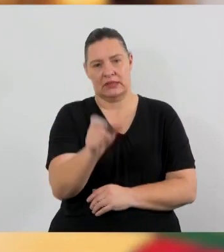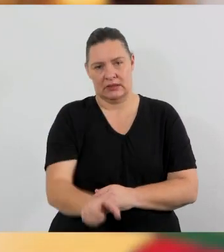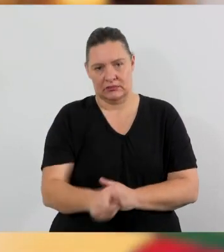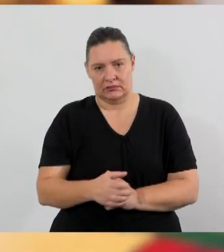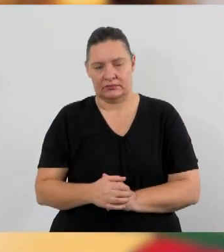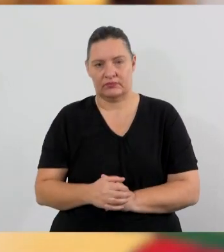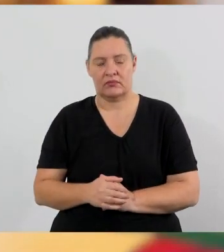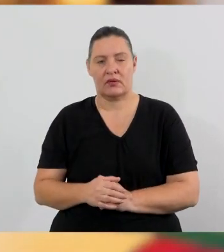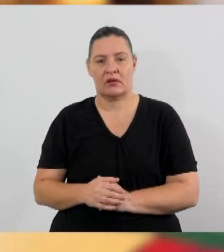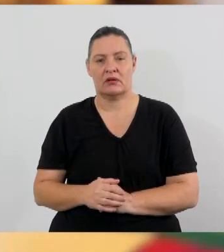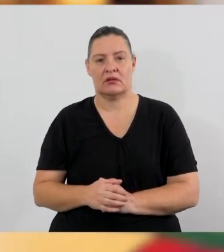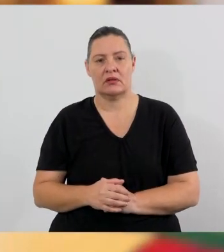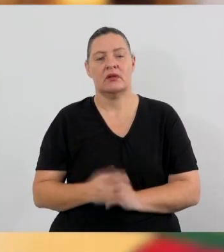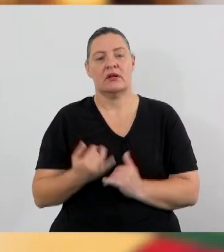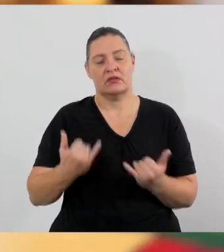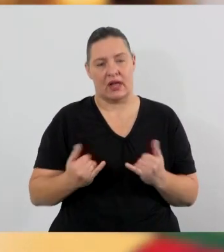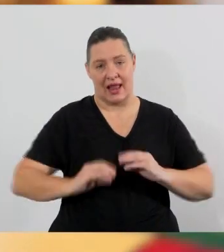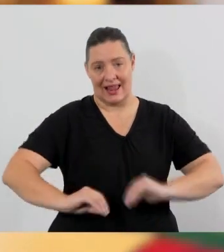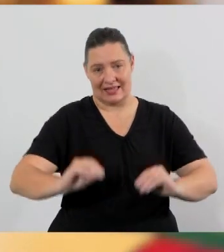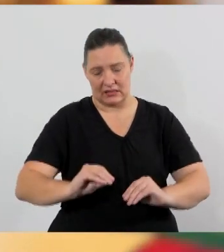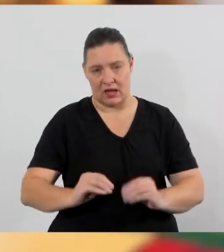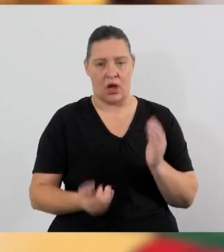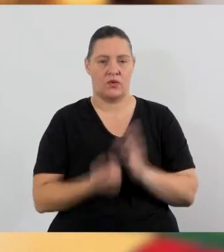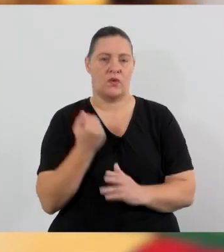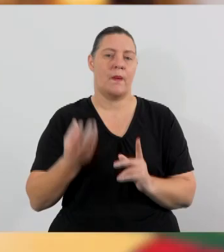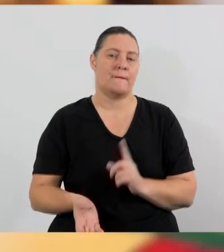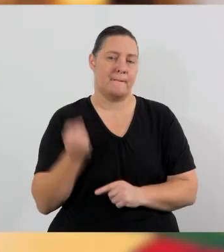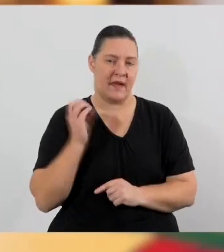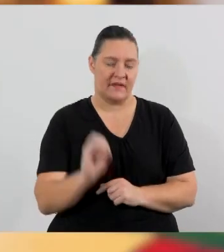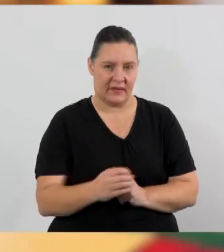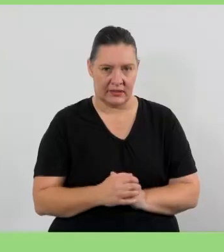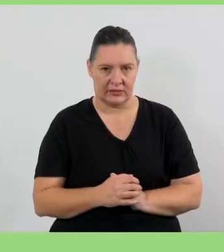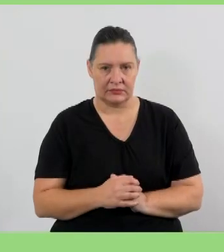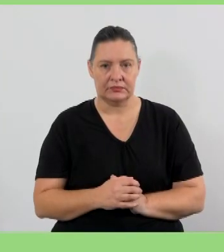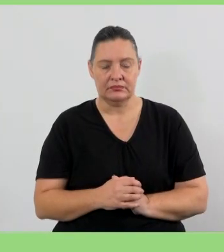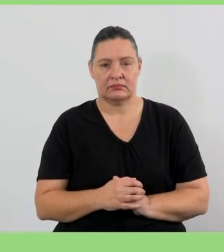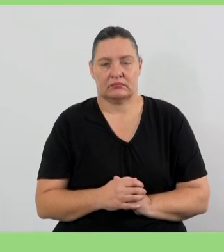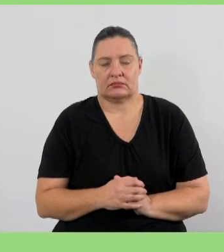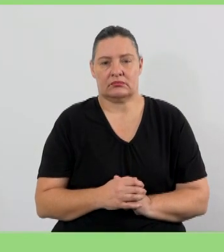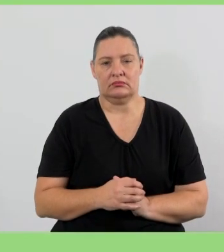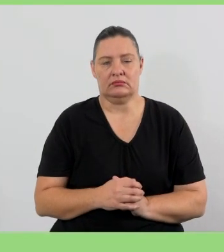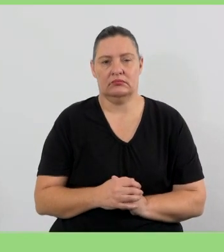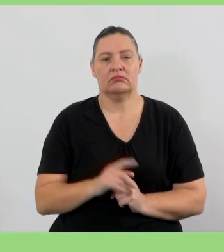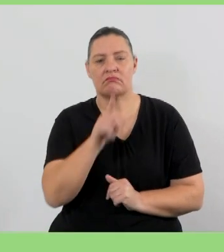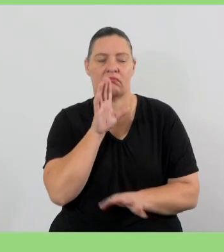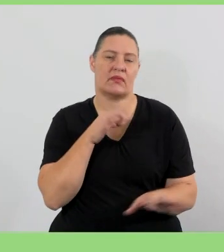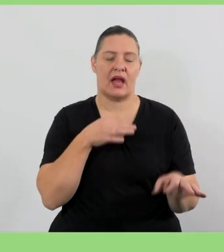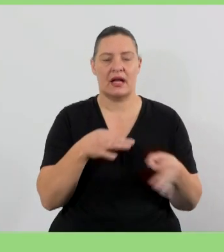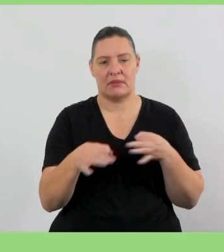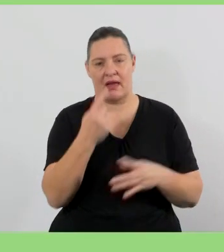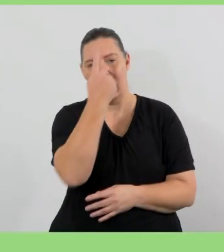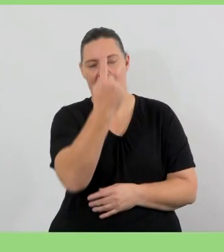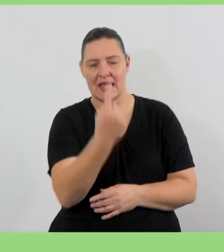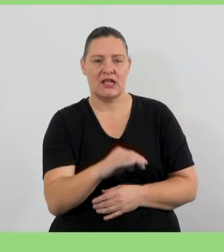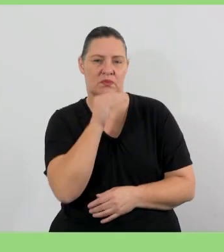These are the words that you are going to come across in this lesson. So we are going to go and look at them and explain what